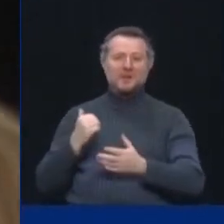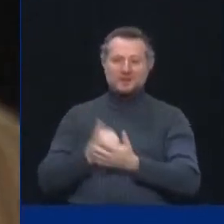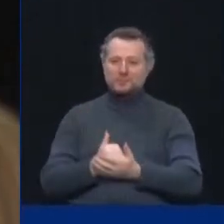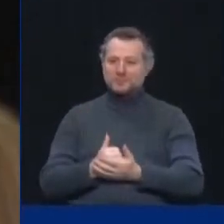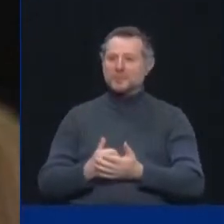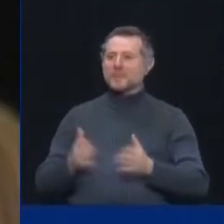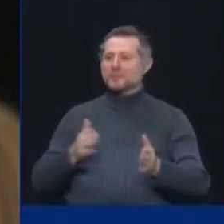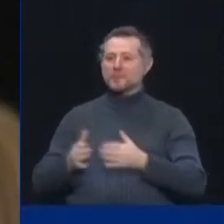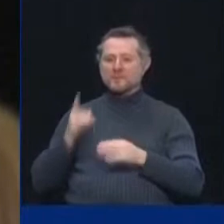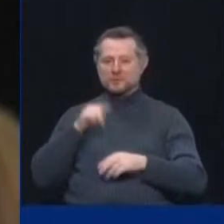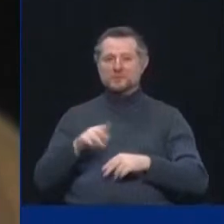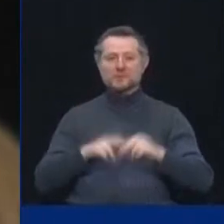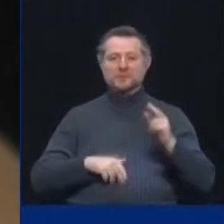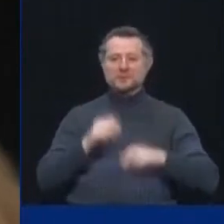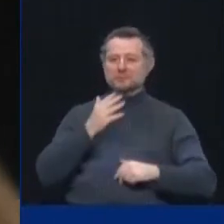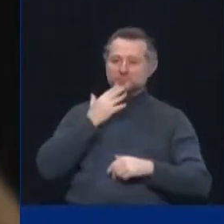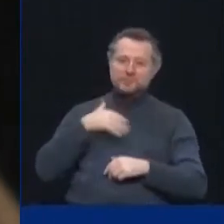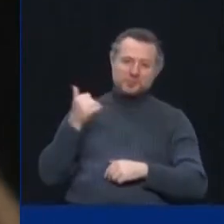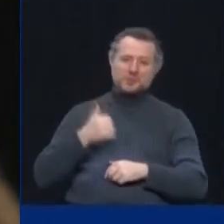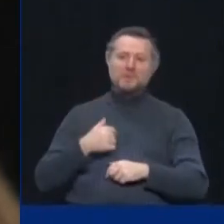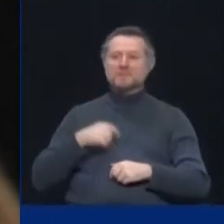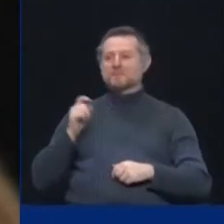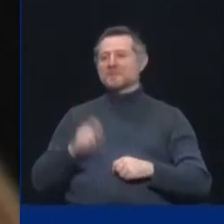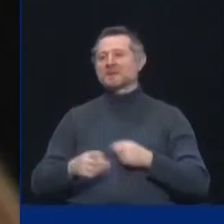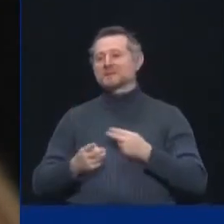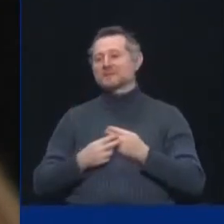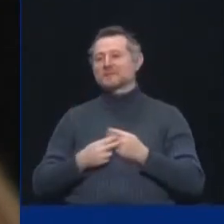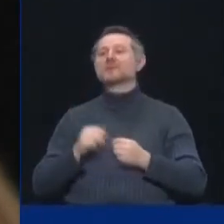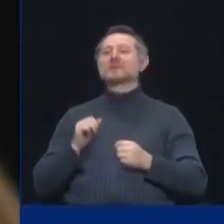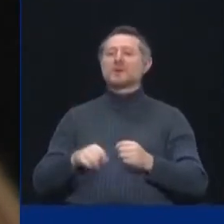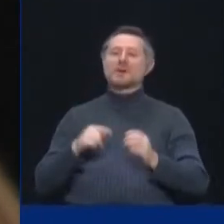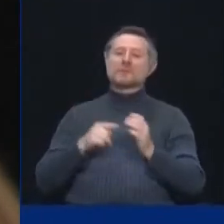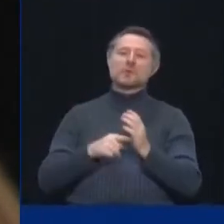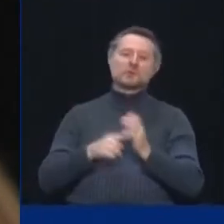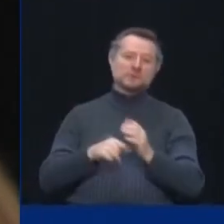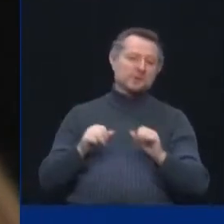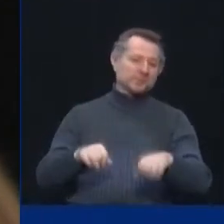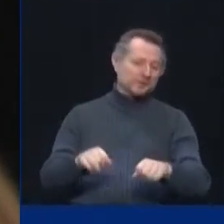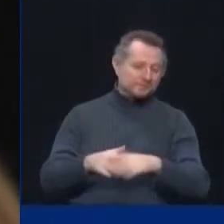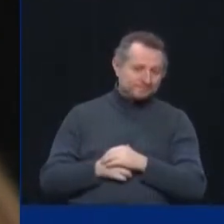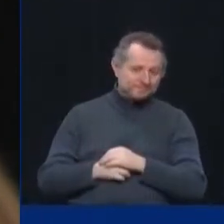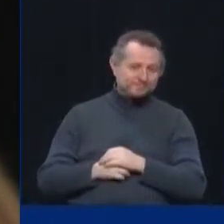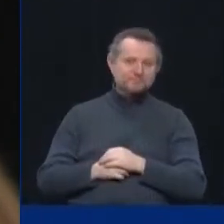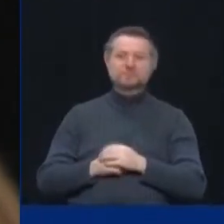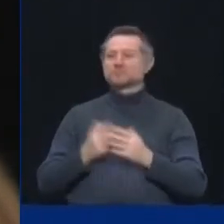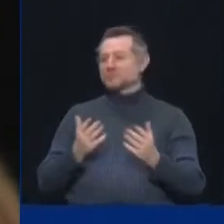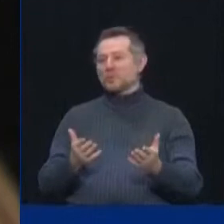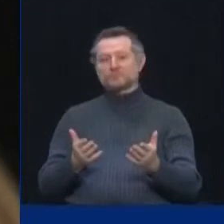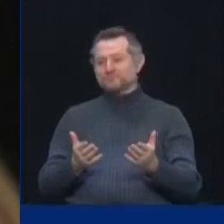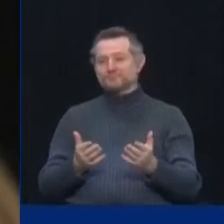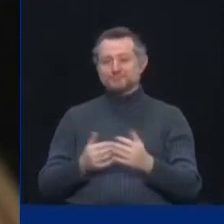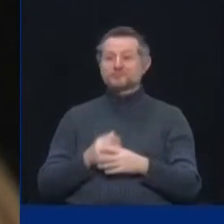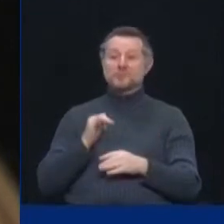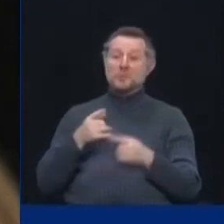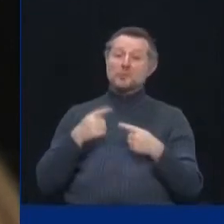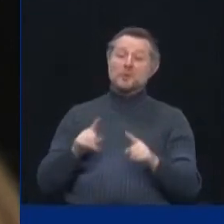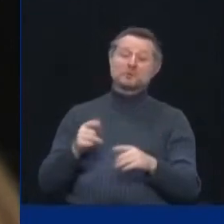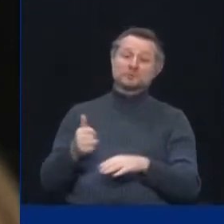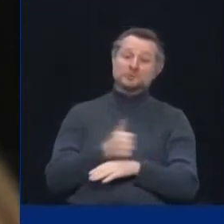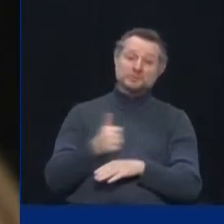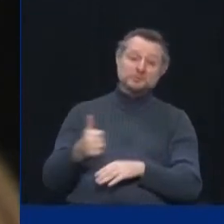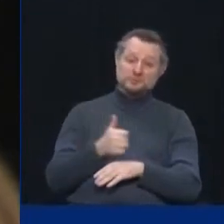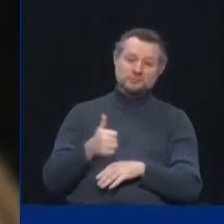And again, we have to make sure that we preserve affordability in Co-op City as well. Because as transportation access